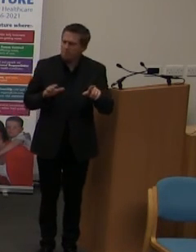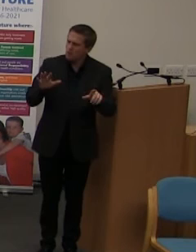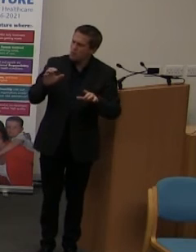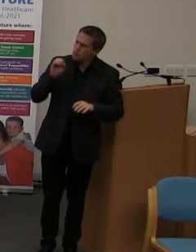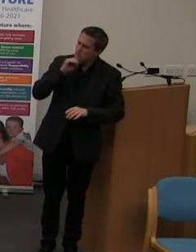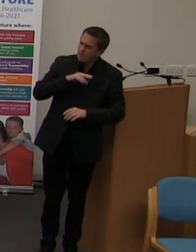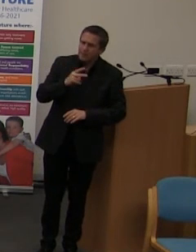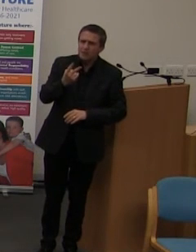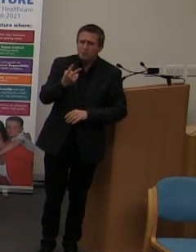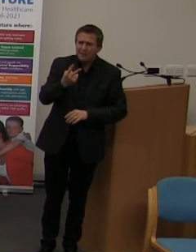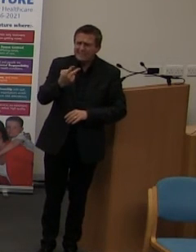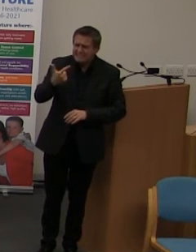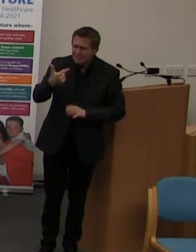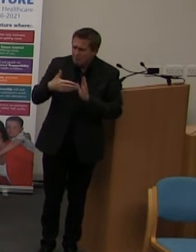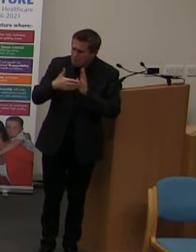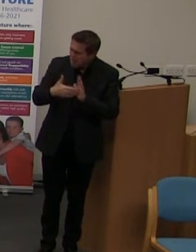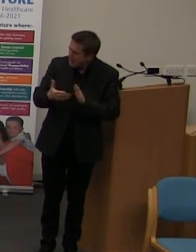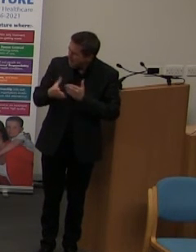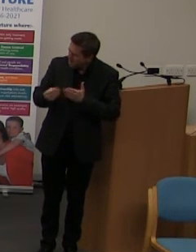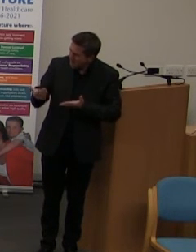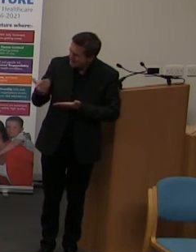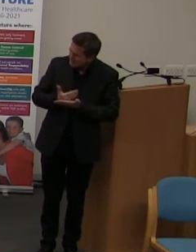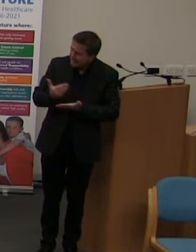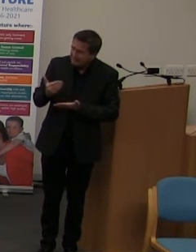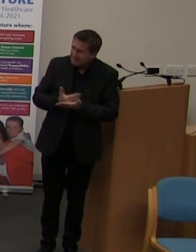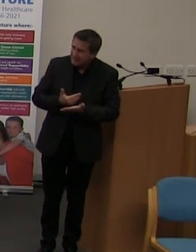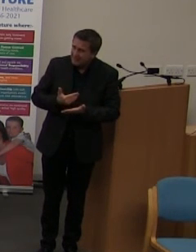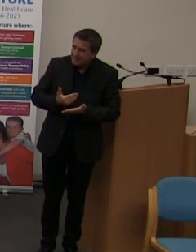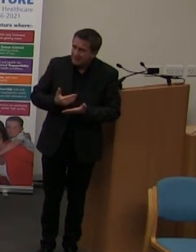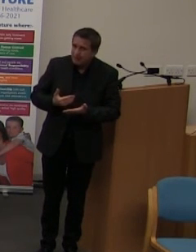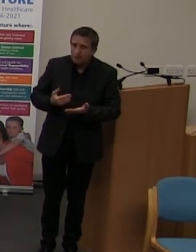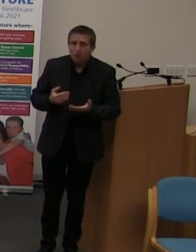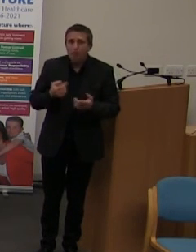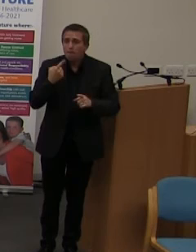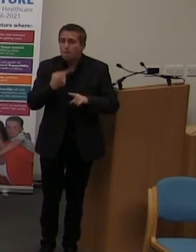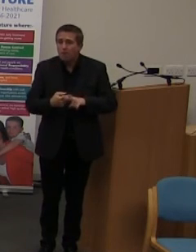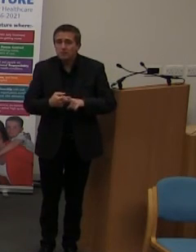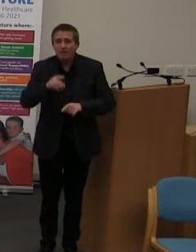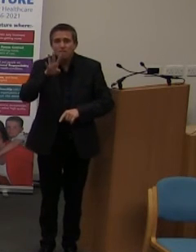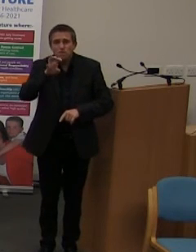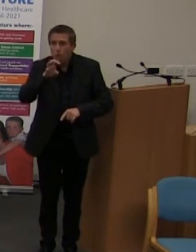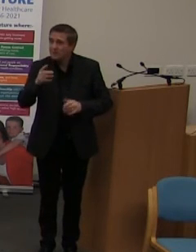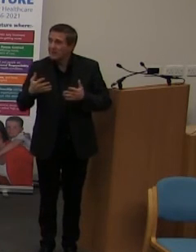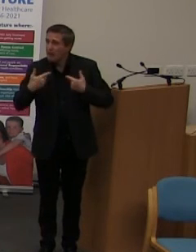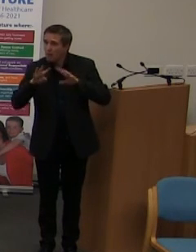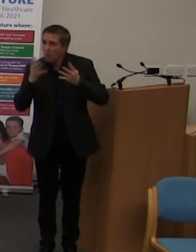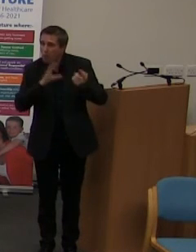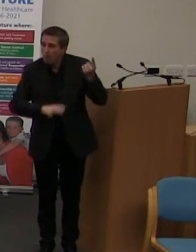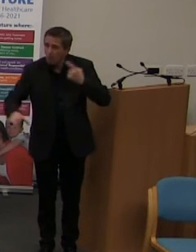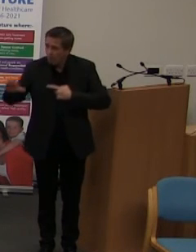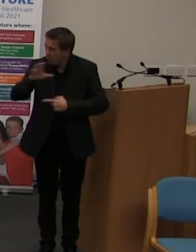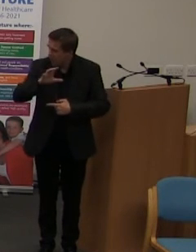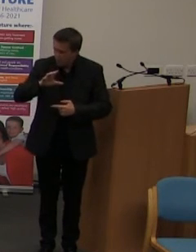£27 million savings for this health board, multiplied by 14 other health boards, is a phenomenal amount of money and a